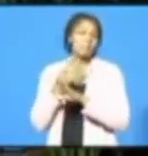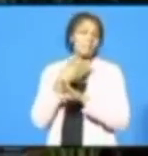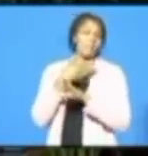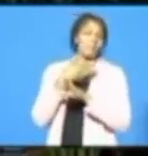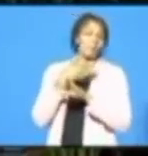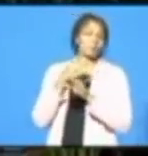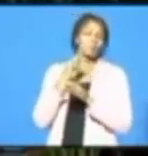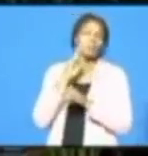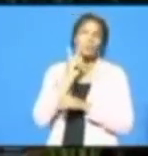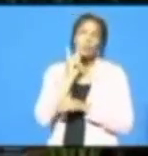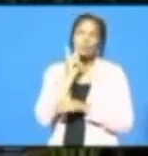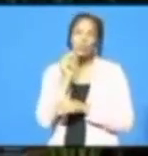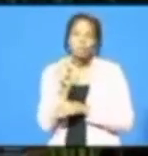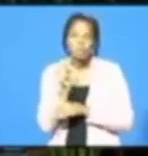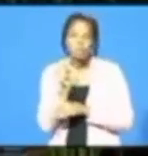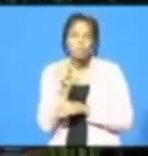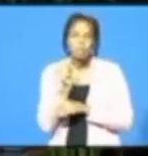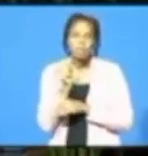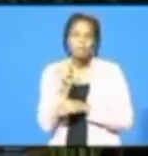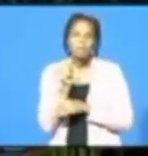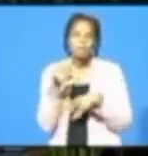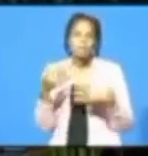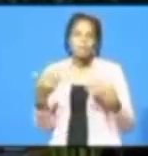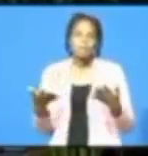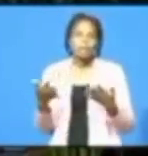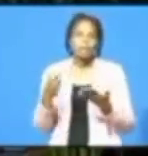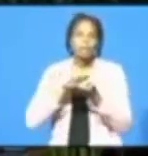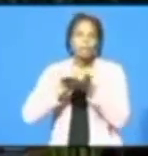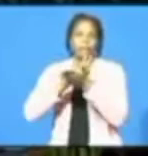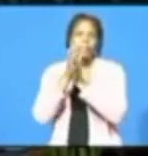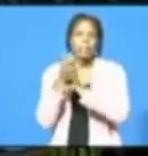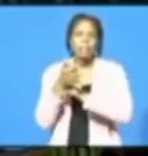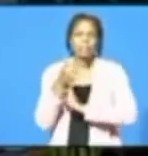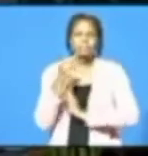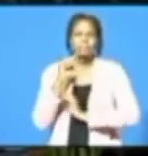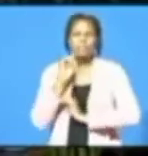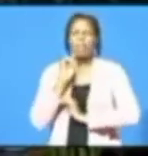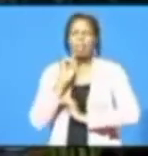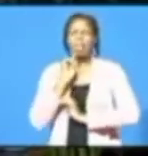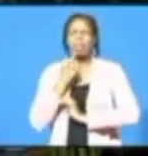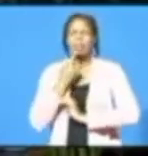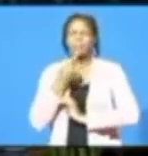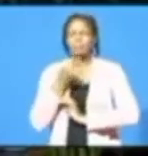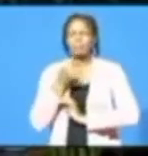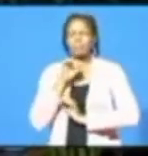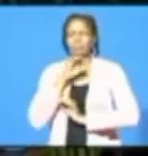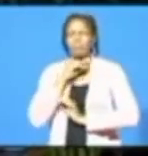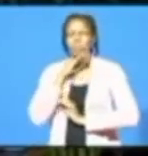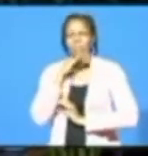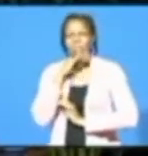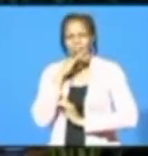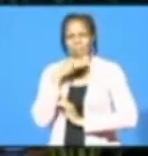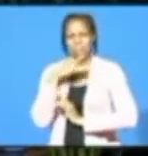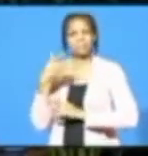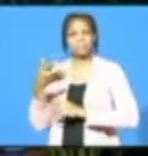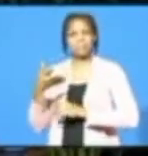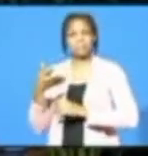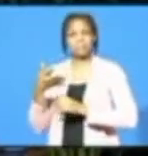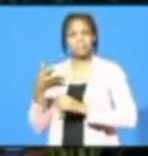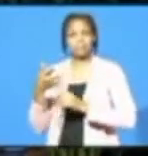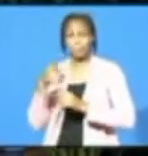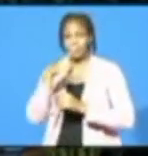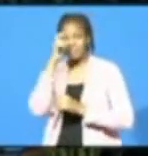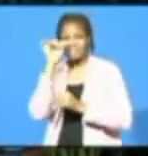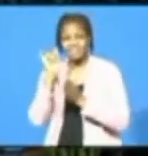water of Jericho, became tainted and corrupt. And as a result, the